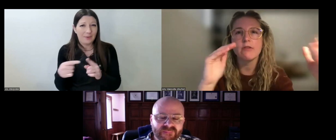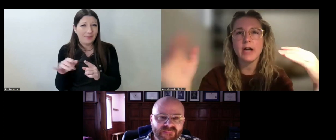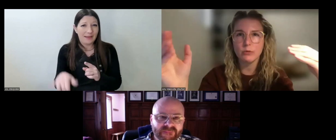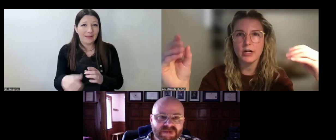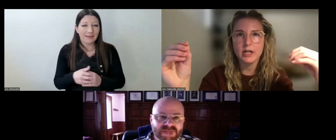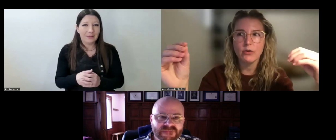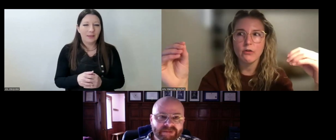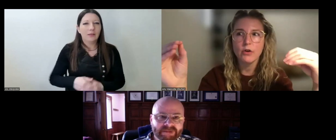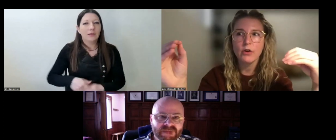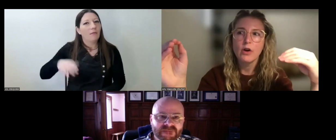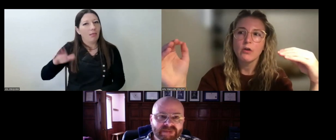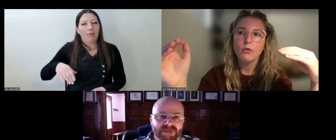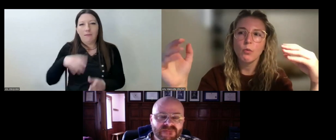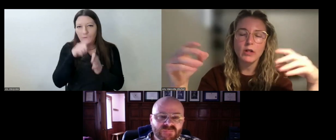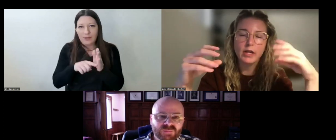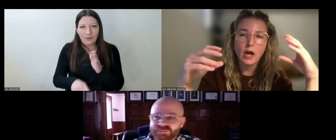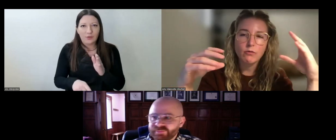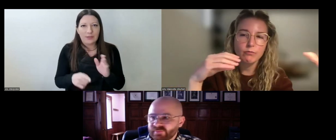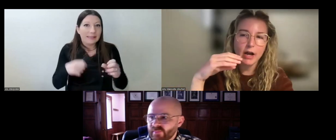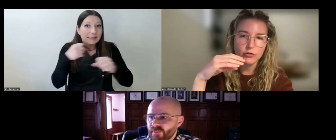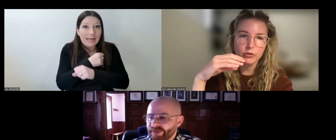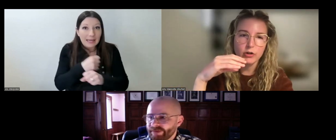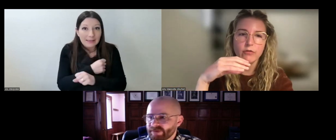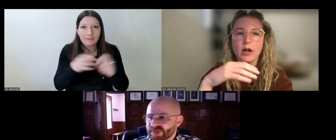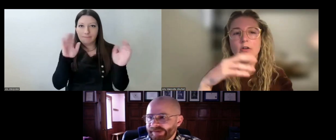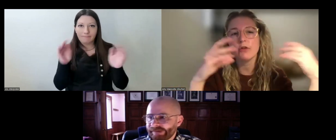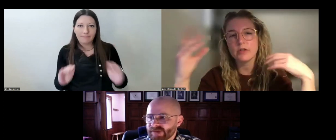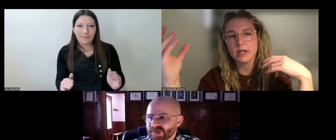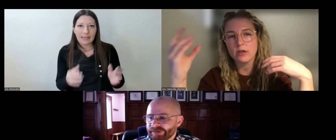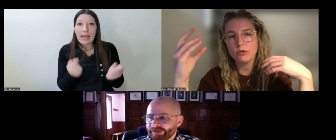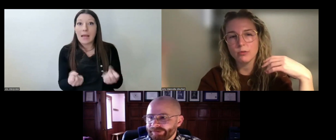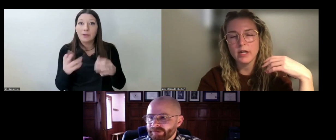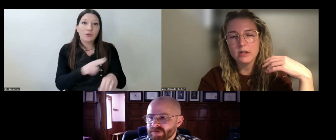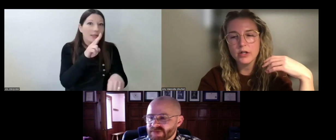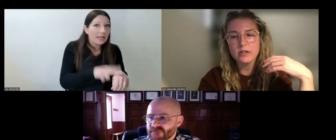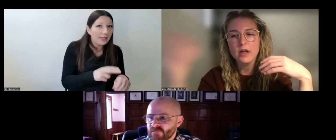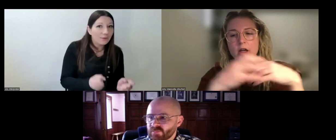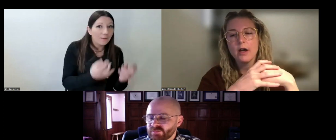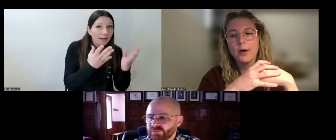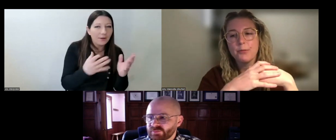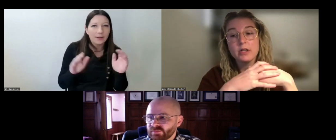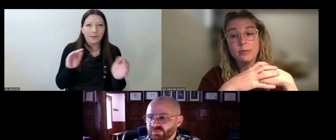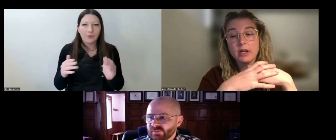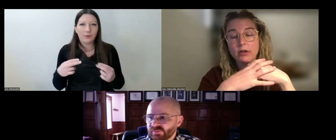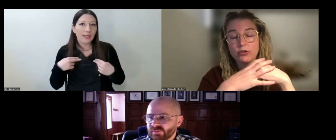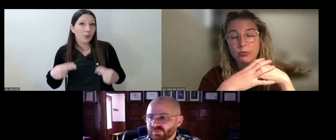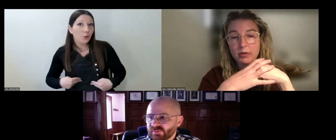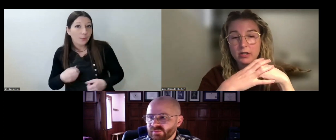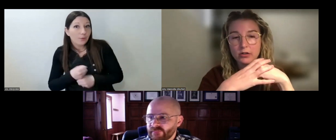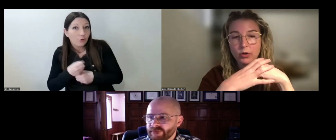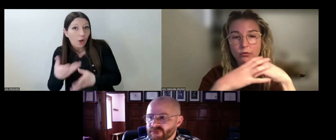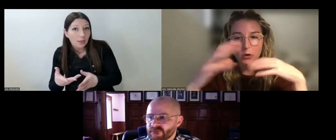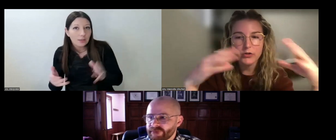kind of data breakdown of what like how natural occurring fire versus like human negligence. But it's something I should